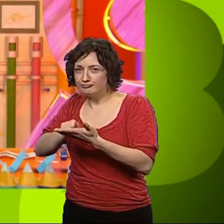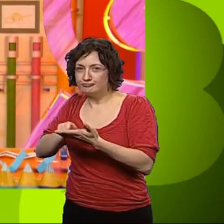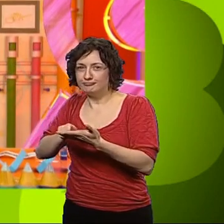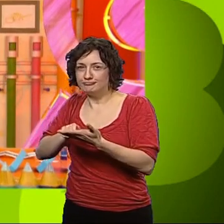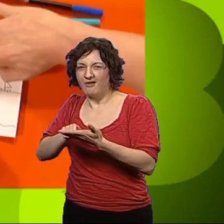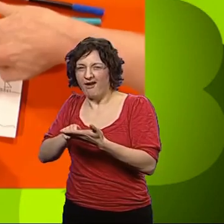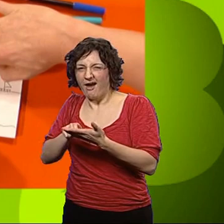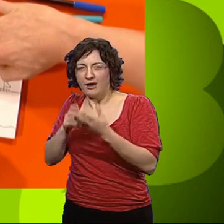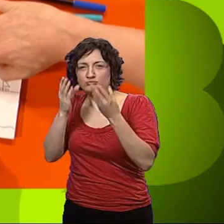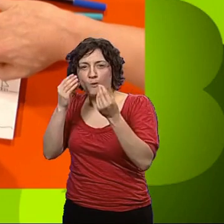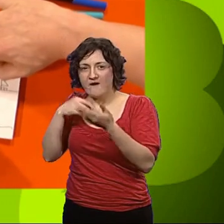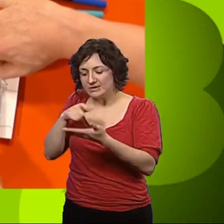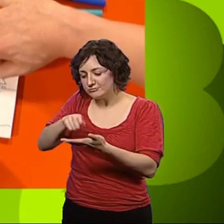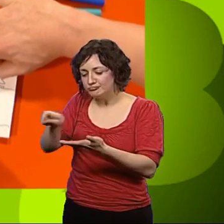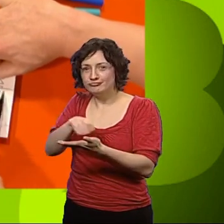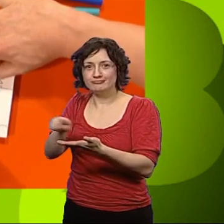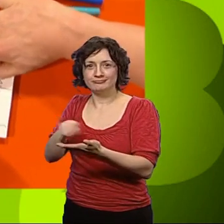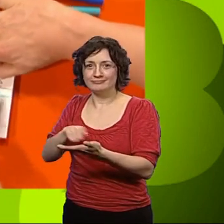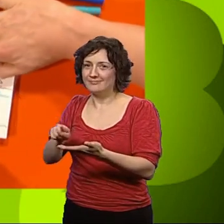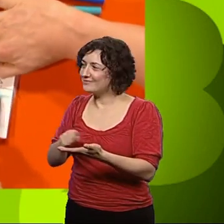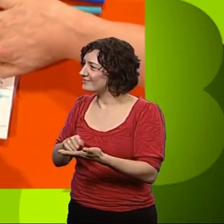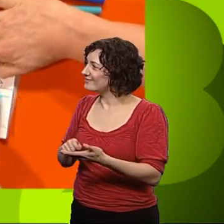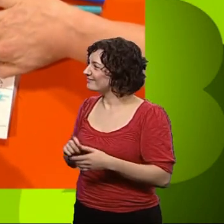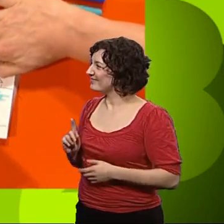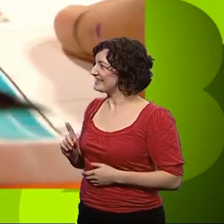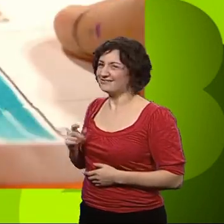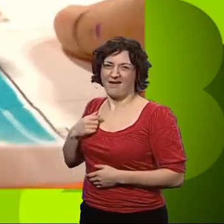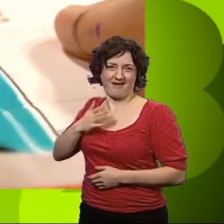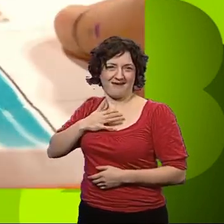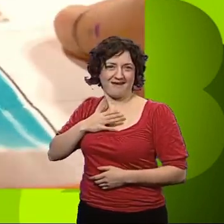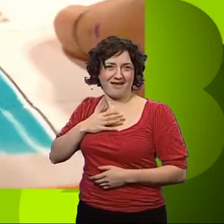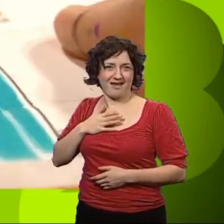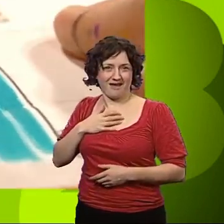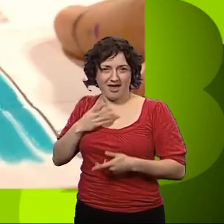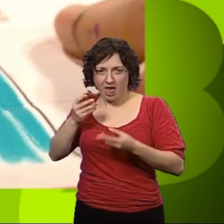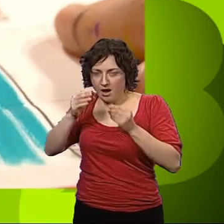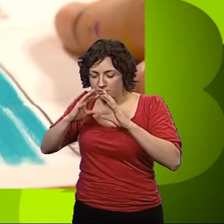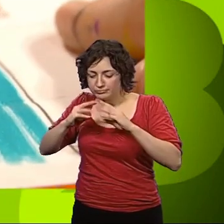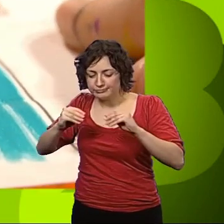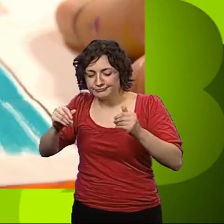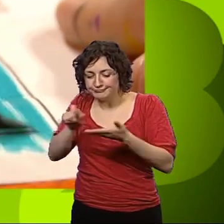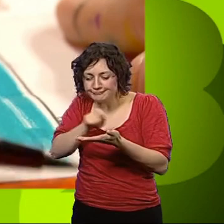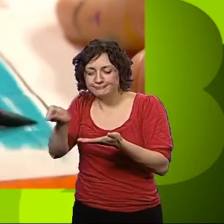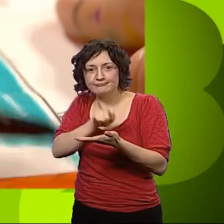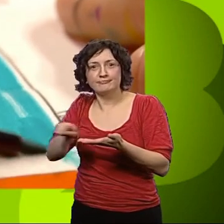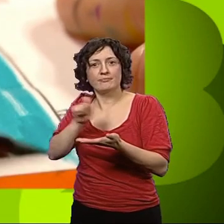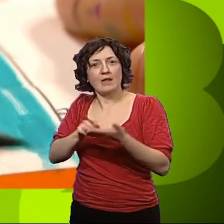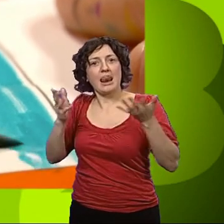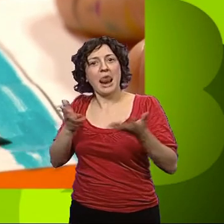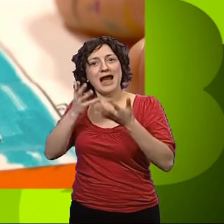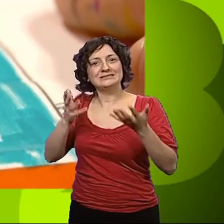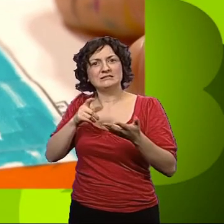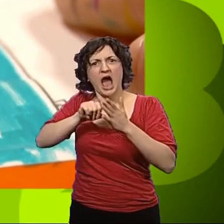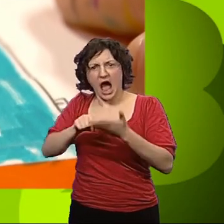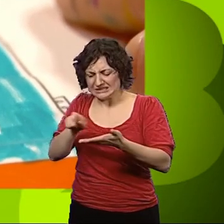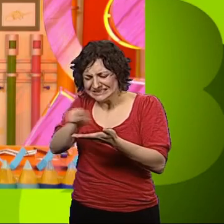brush pens. These are great because they give really nice washes of colour. I'll start off nice and light. Always